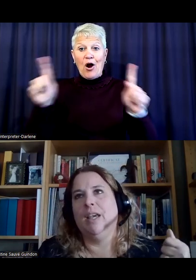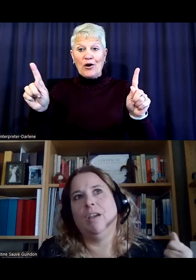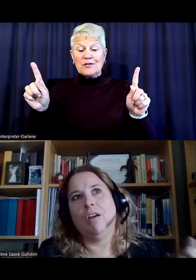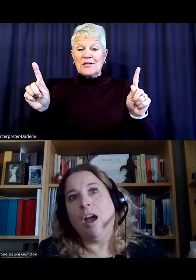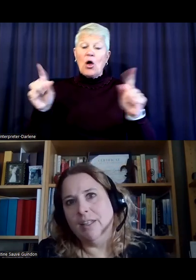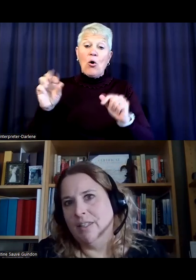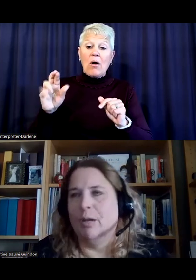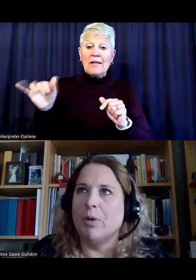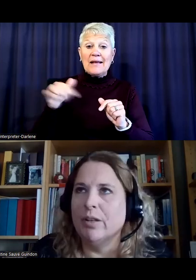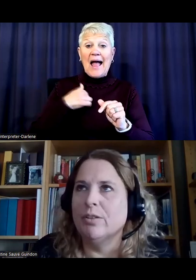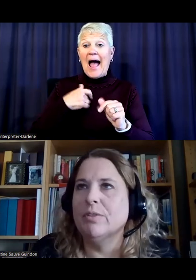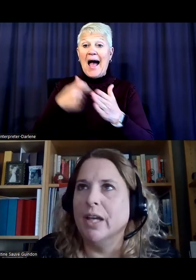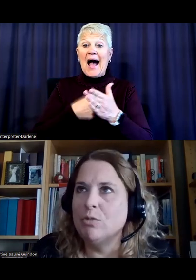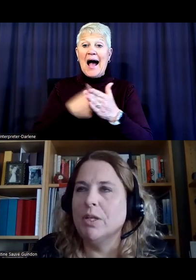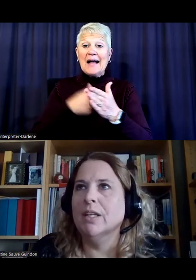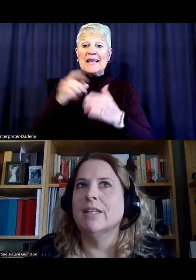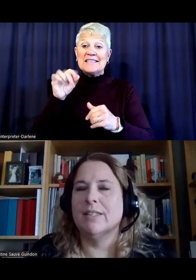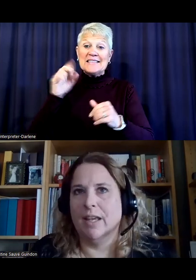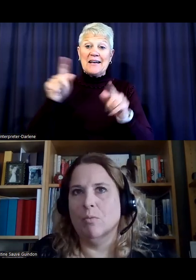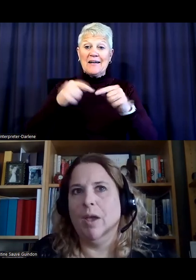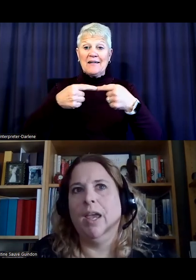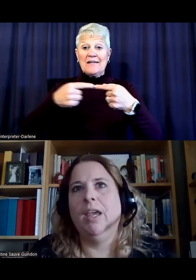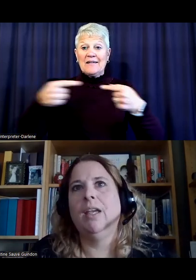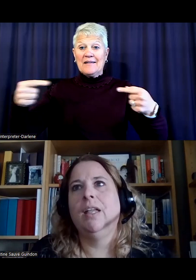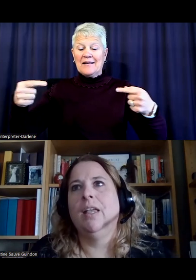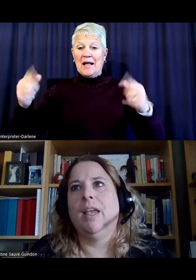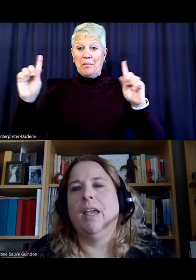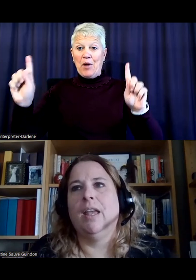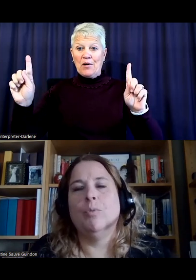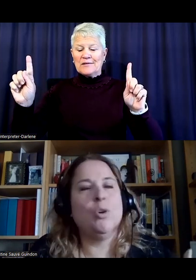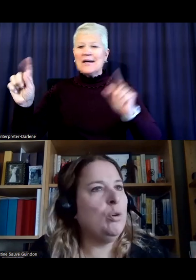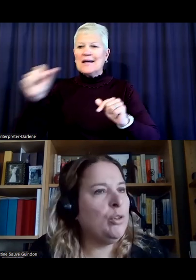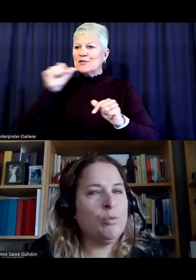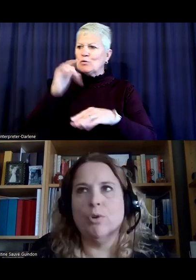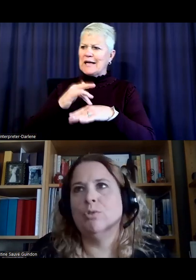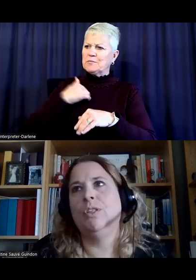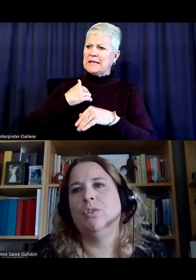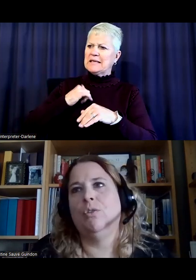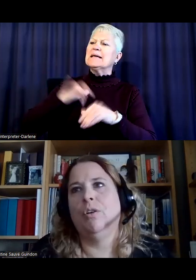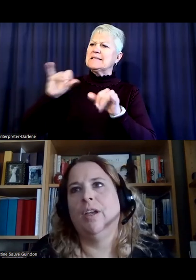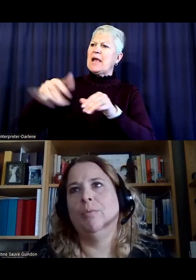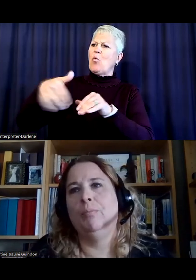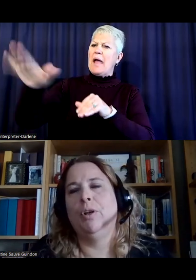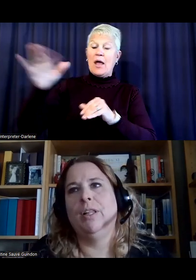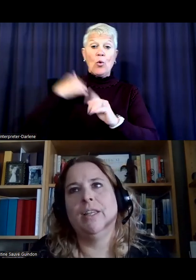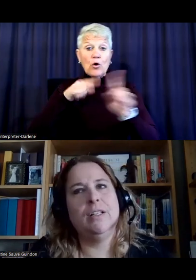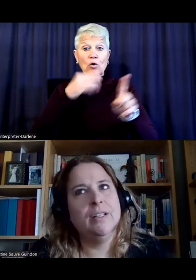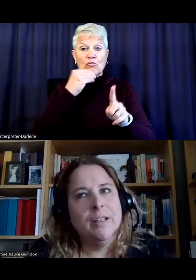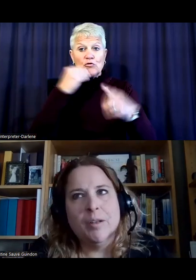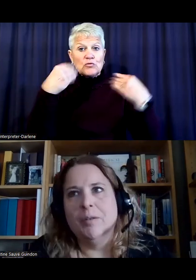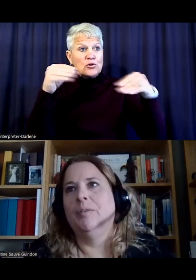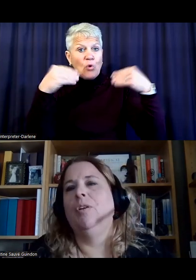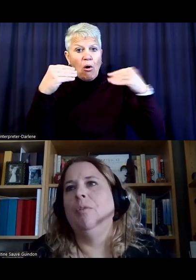would say, a hockey stick apart, don't touch me, stay away. And we go to the grocery store and we put a